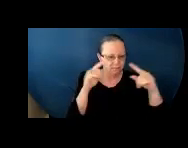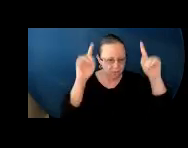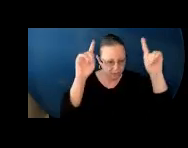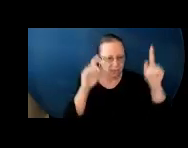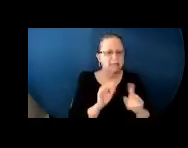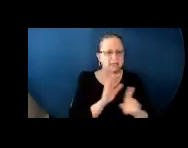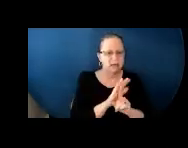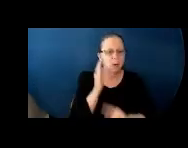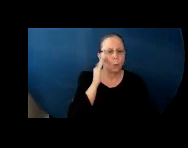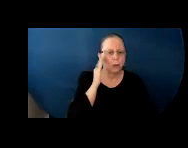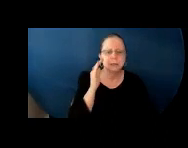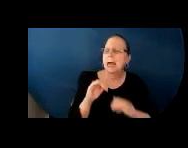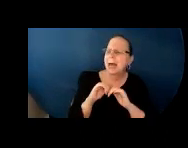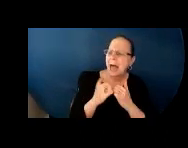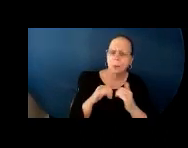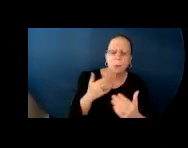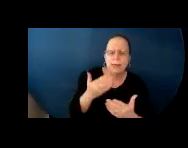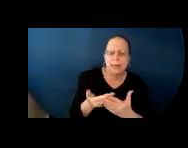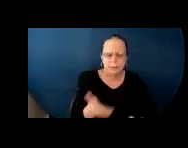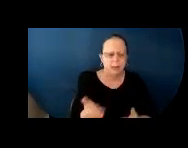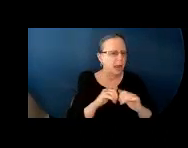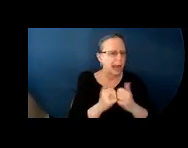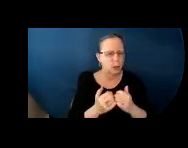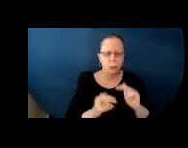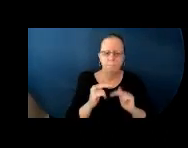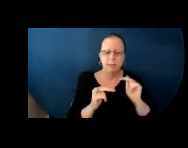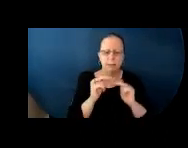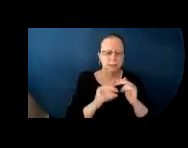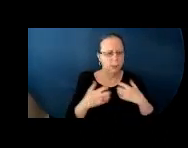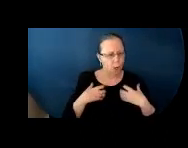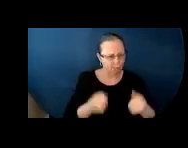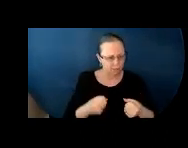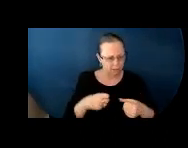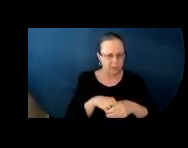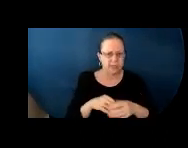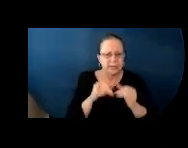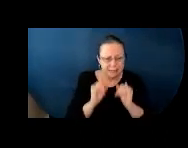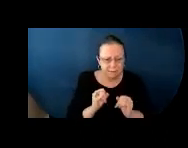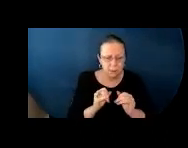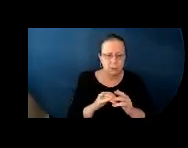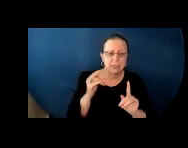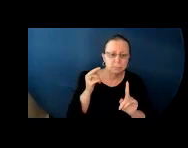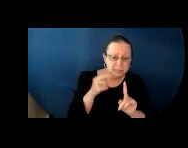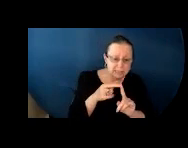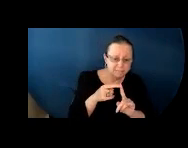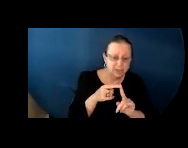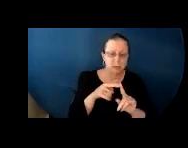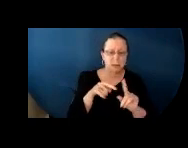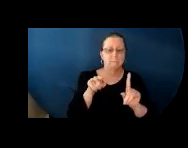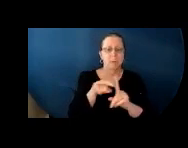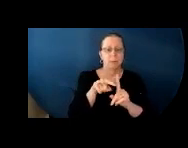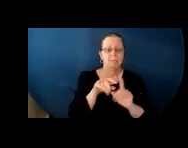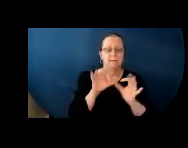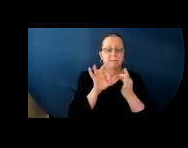self-awareness. How do we get there? How do we build competence in individuals? Specific positive feedback. So if I walk around